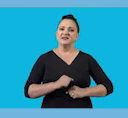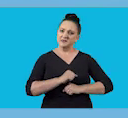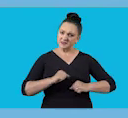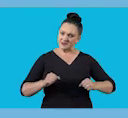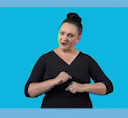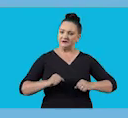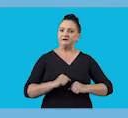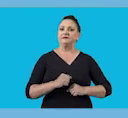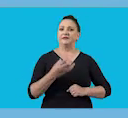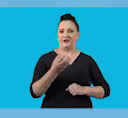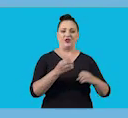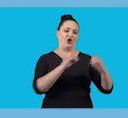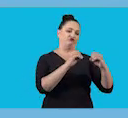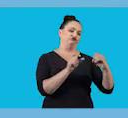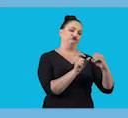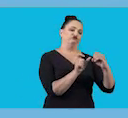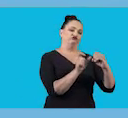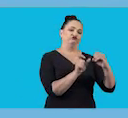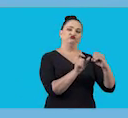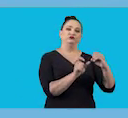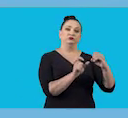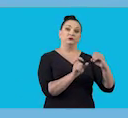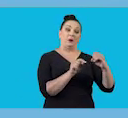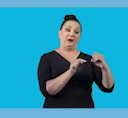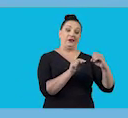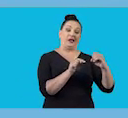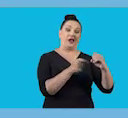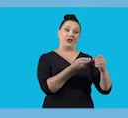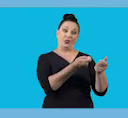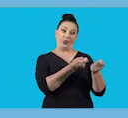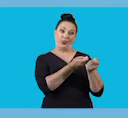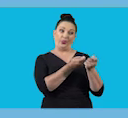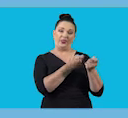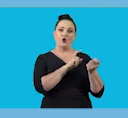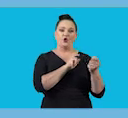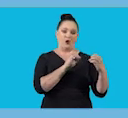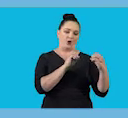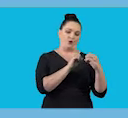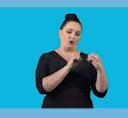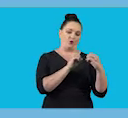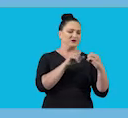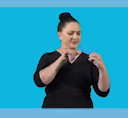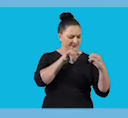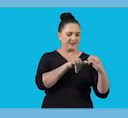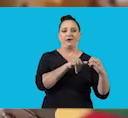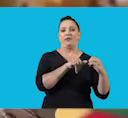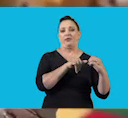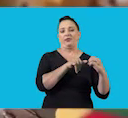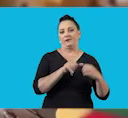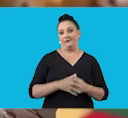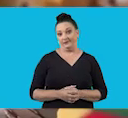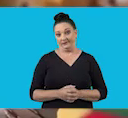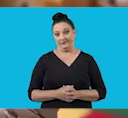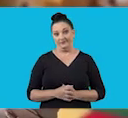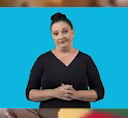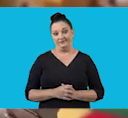So particles of matter have spaces between them. And then also the particles of matter, they have attractive forces between them. That's what